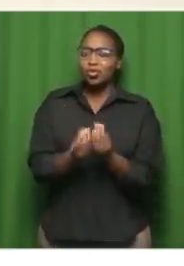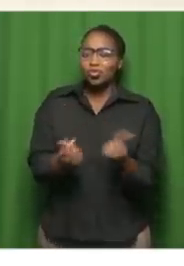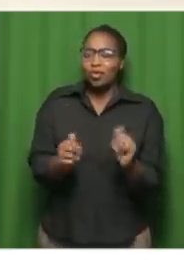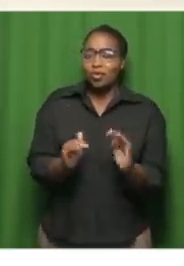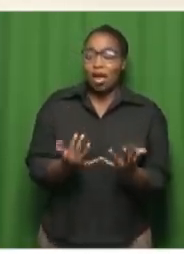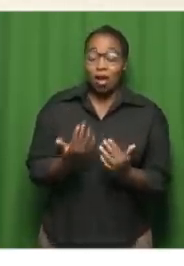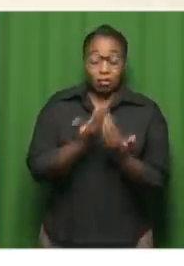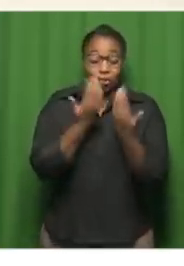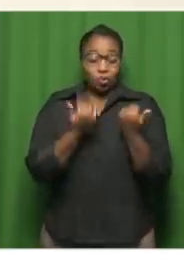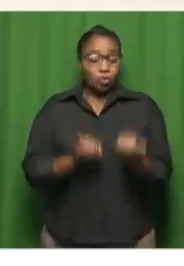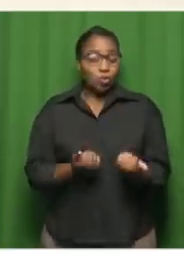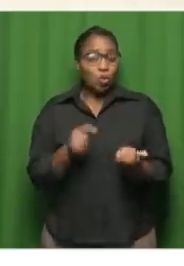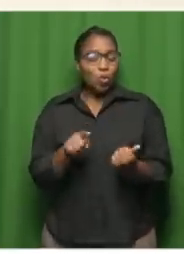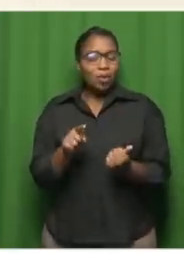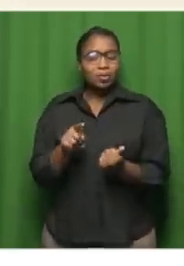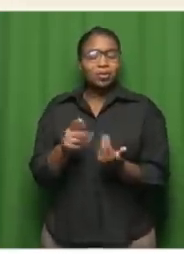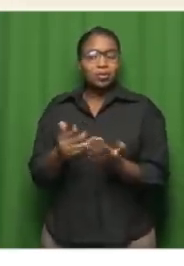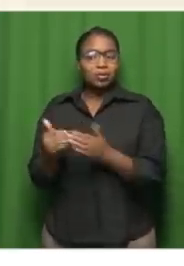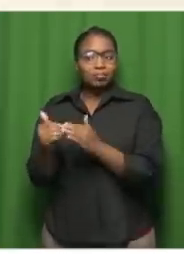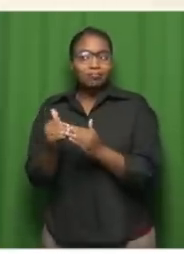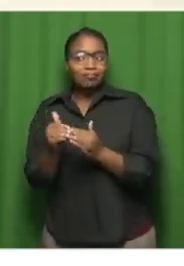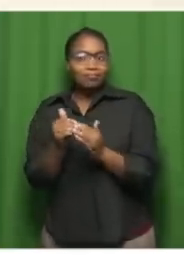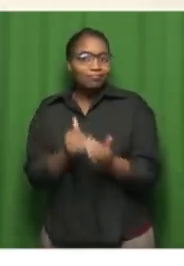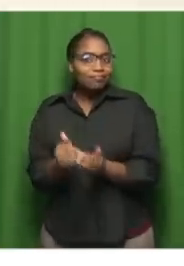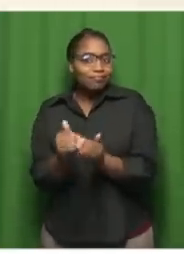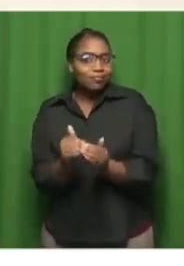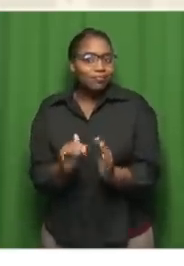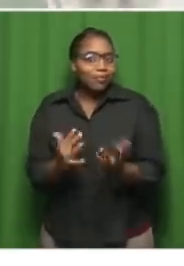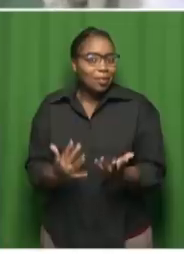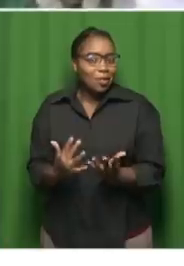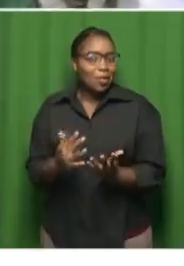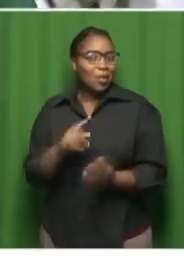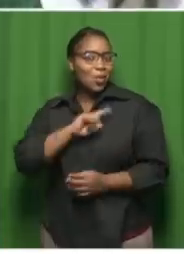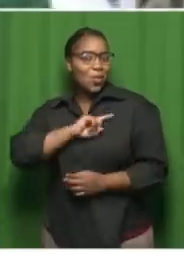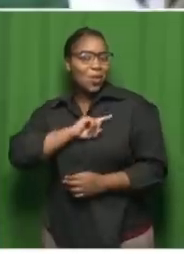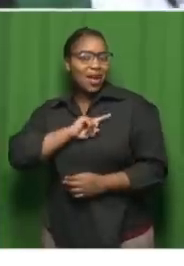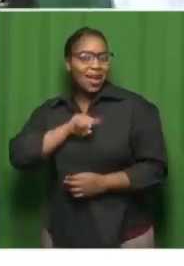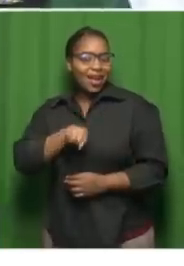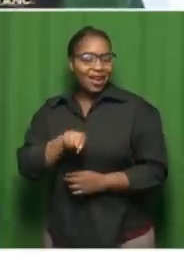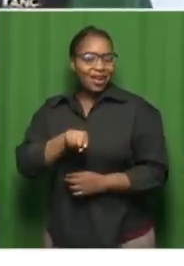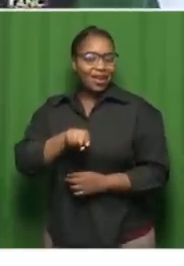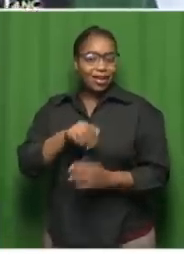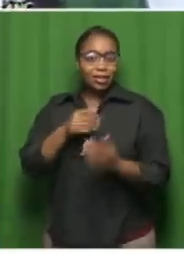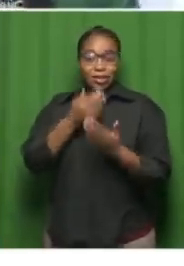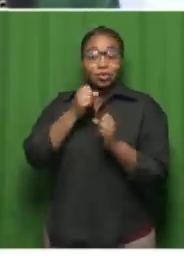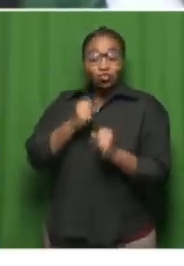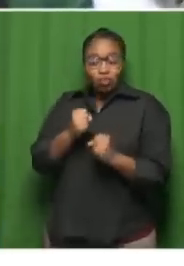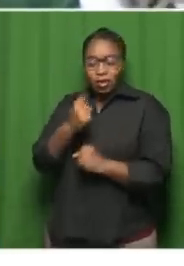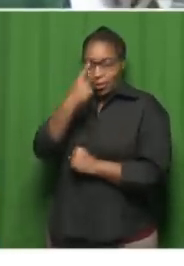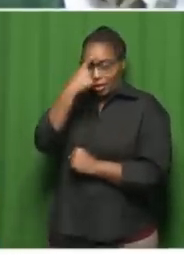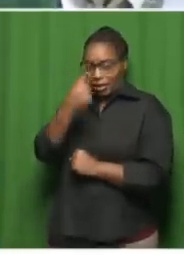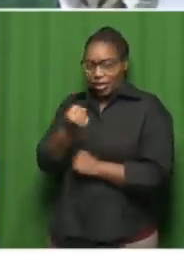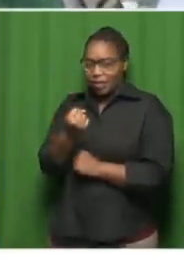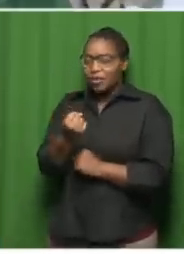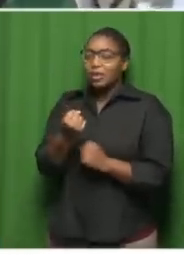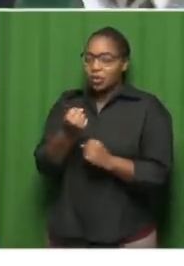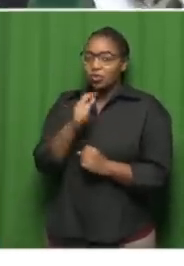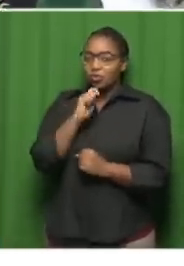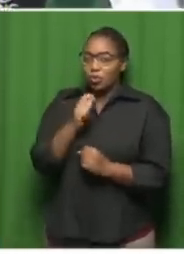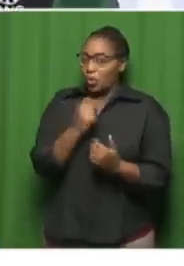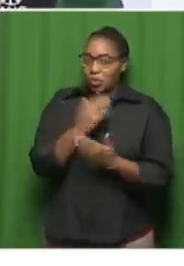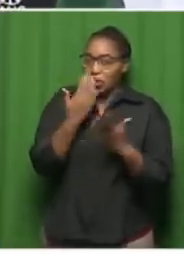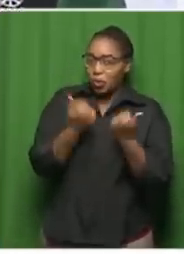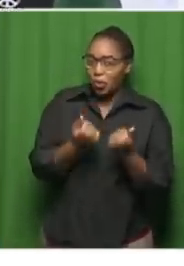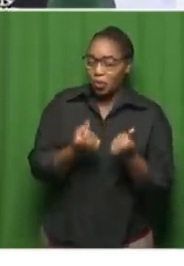that coming in, that is what is going to happen when it comes to the presidency